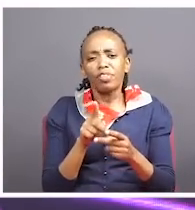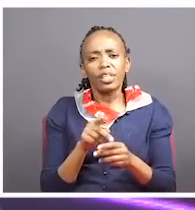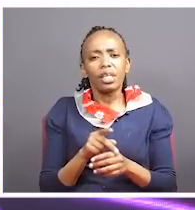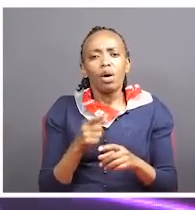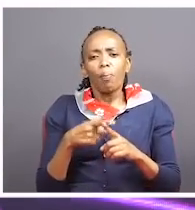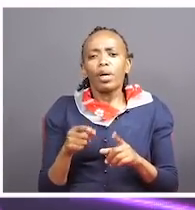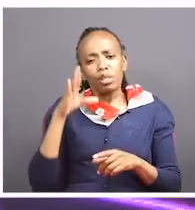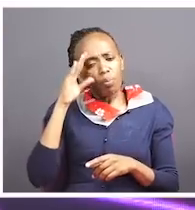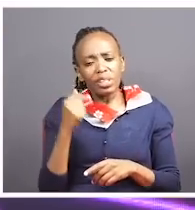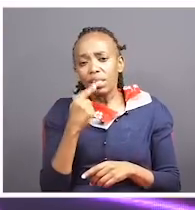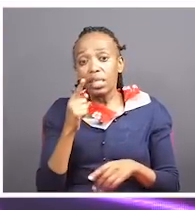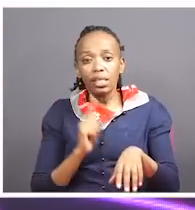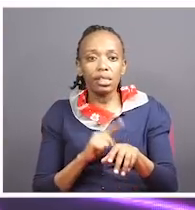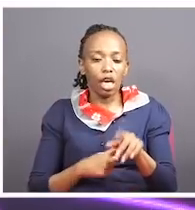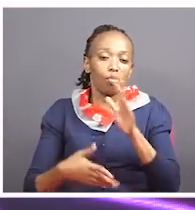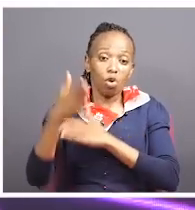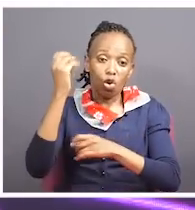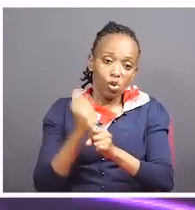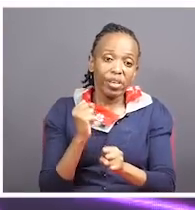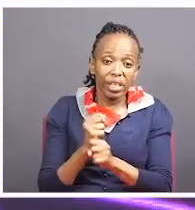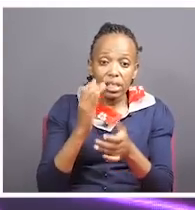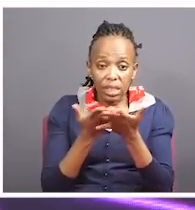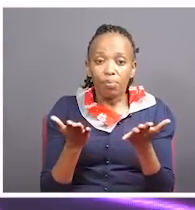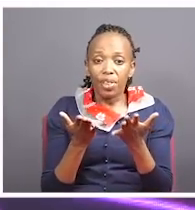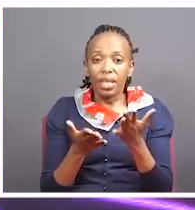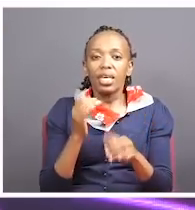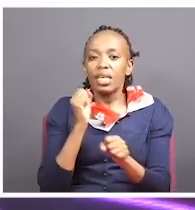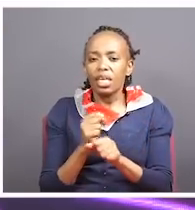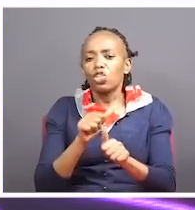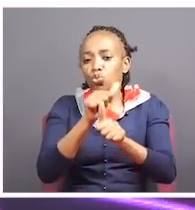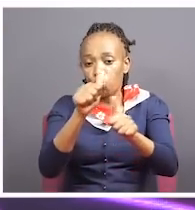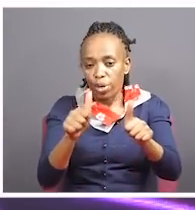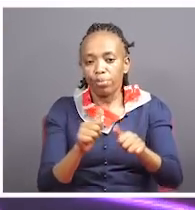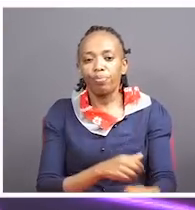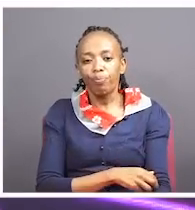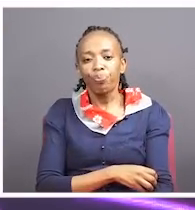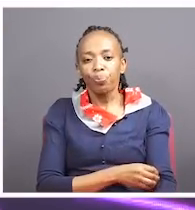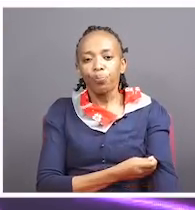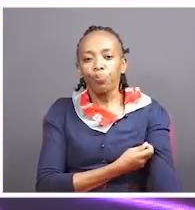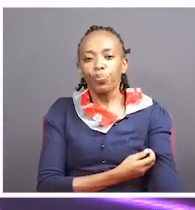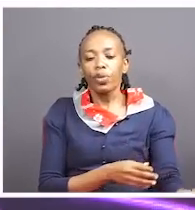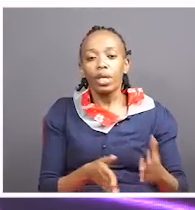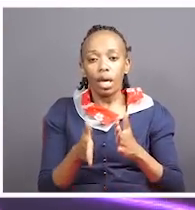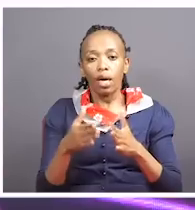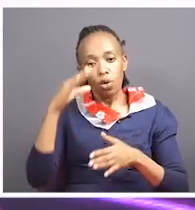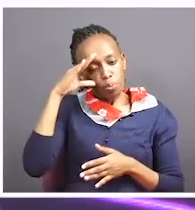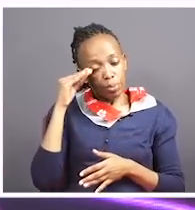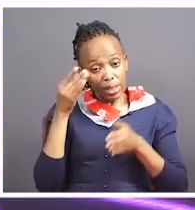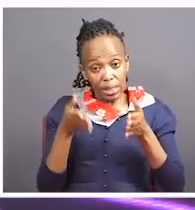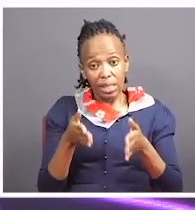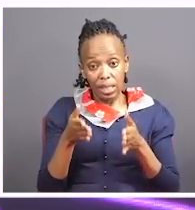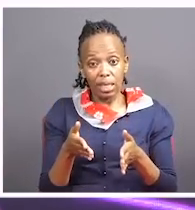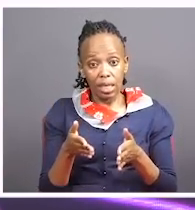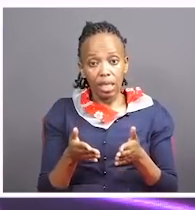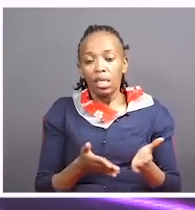perfect. But Moses says, when God does a work, he does it perfectly. So Moses